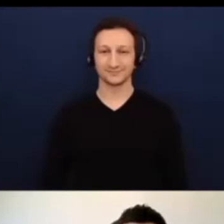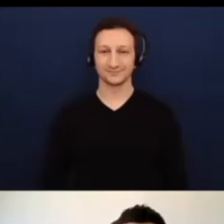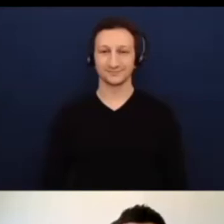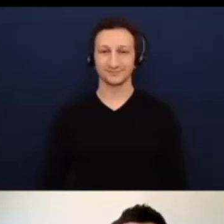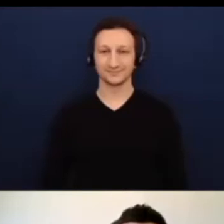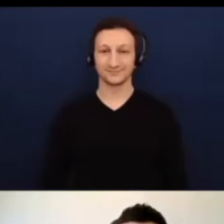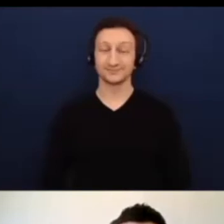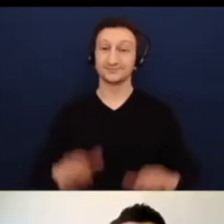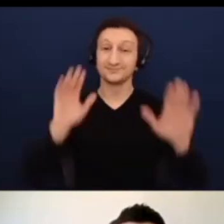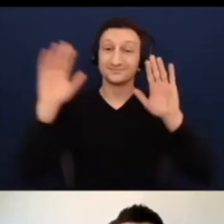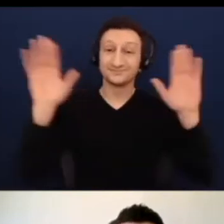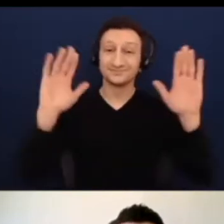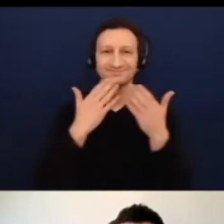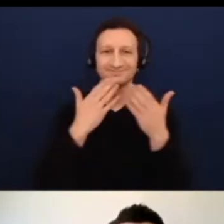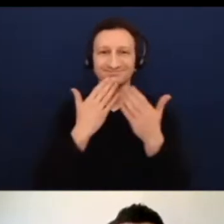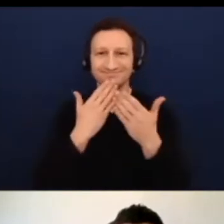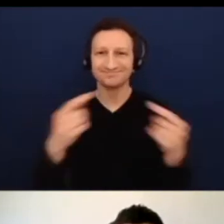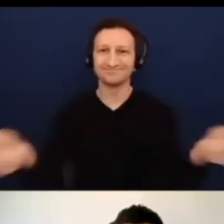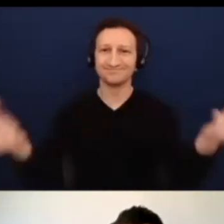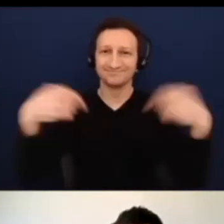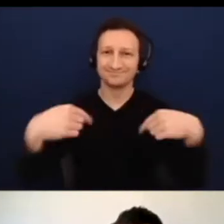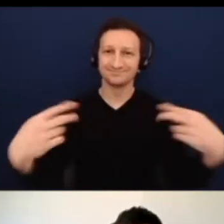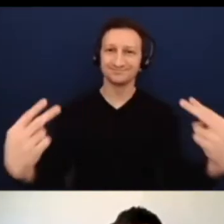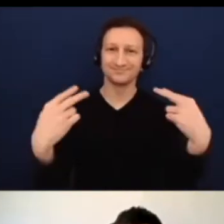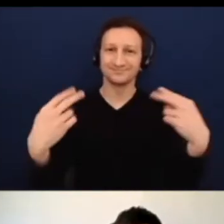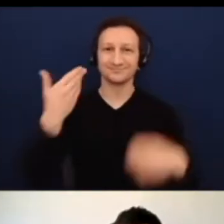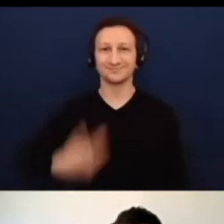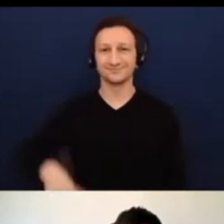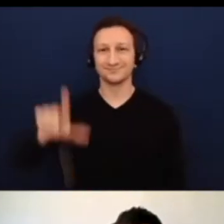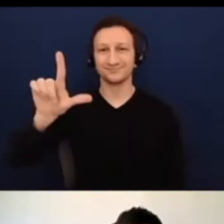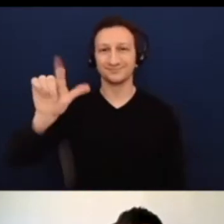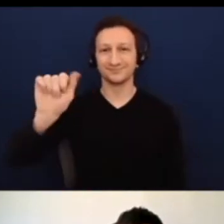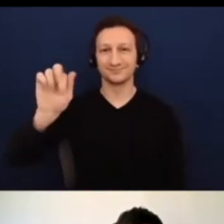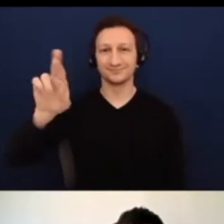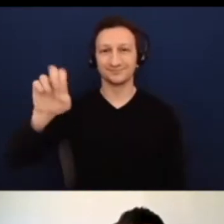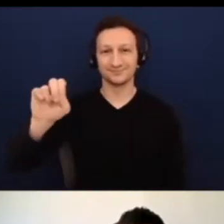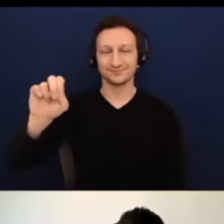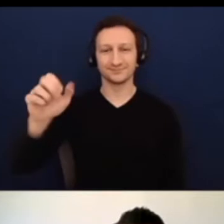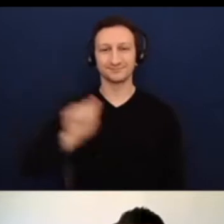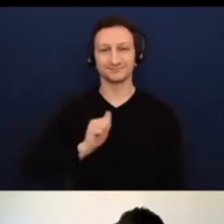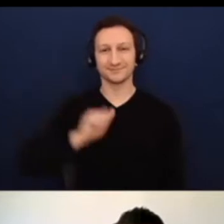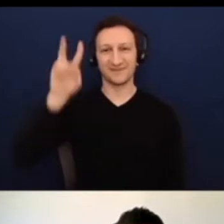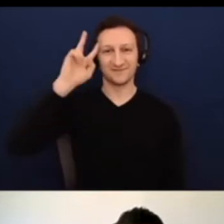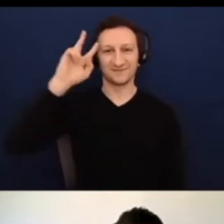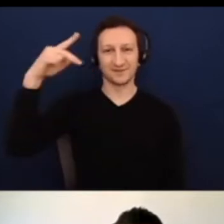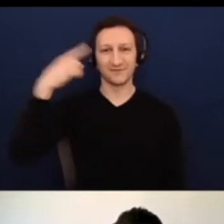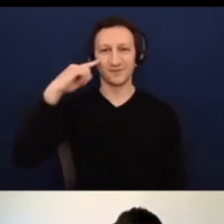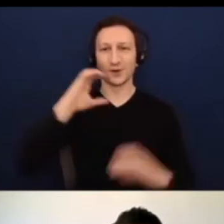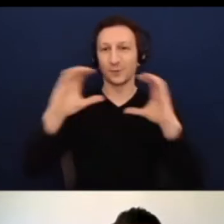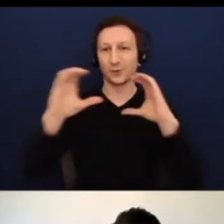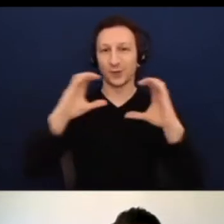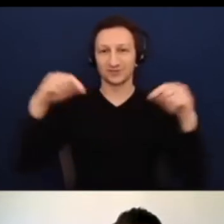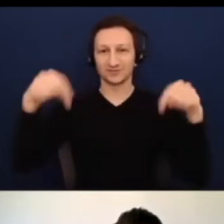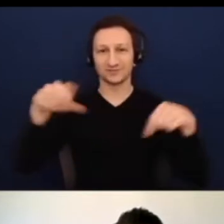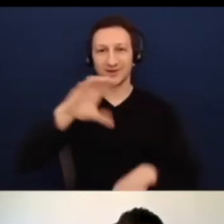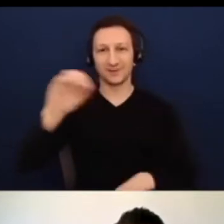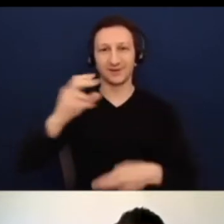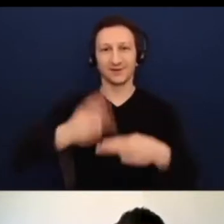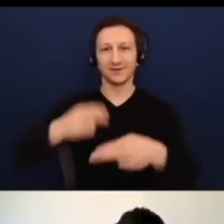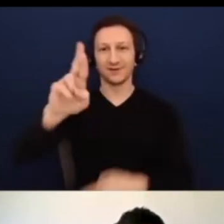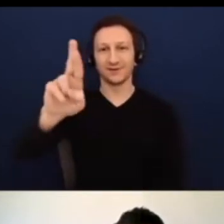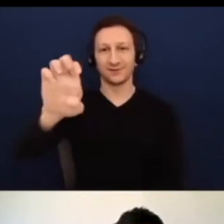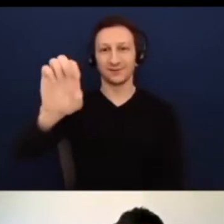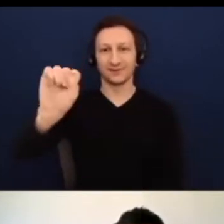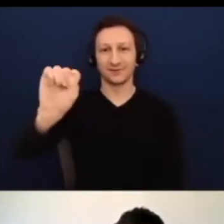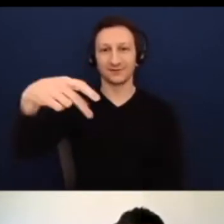Thank you everyone for joining us here today. My name is Lauren Applebaum, and I am the Vice President of Communications of Respectability, a nonprofit